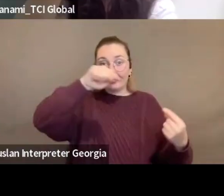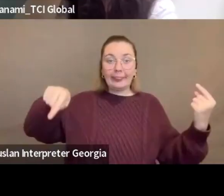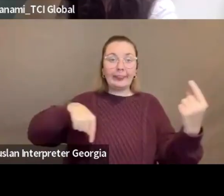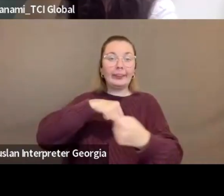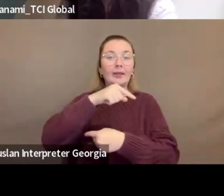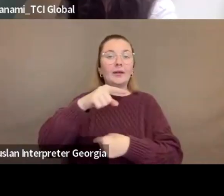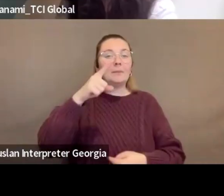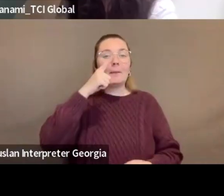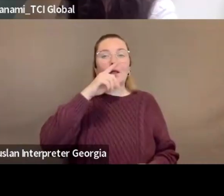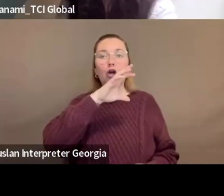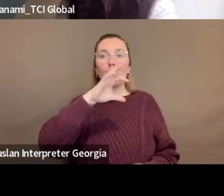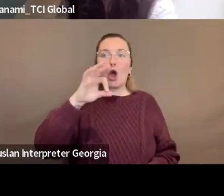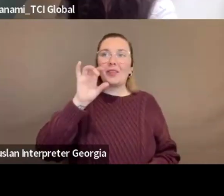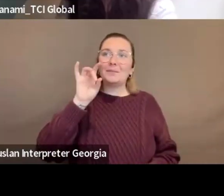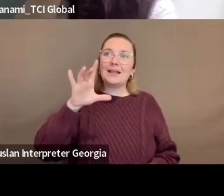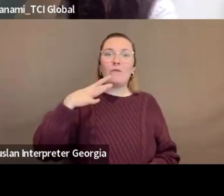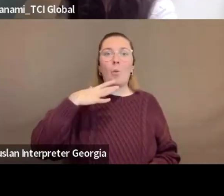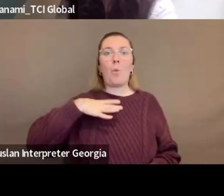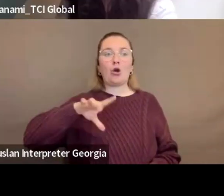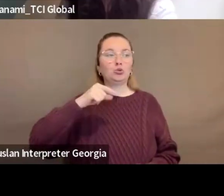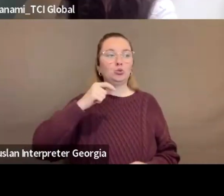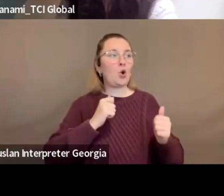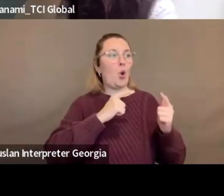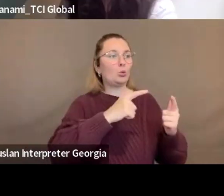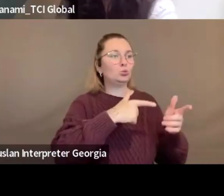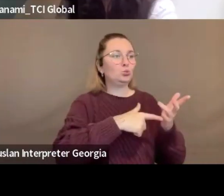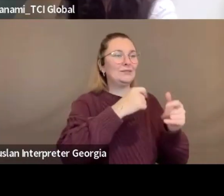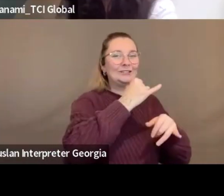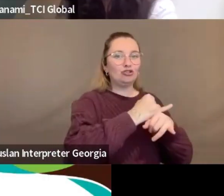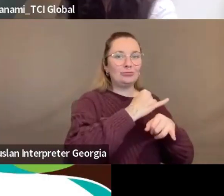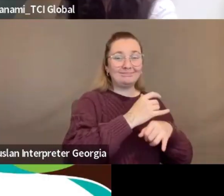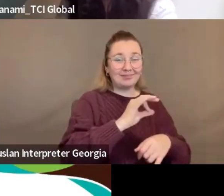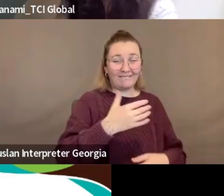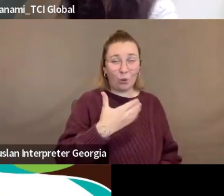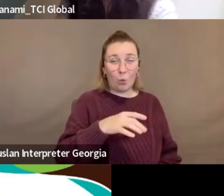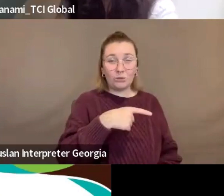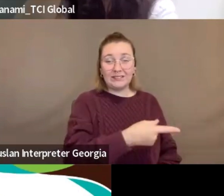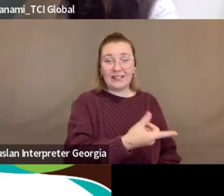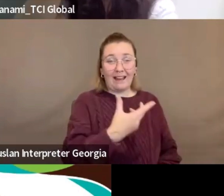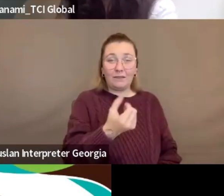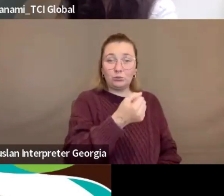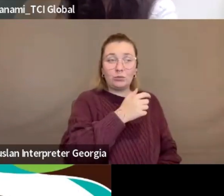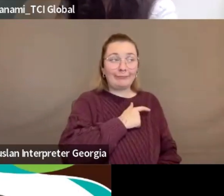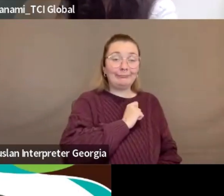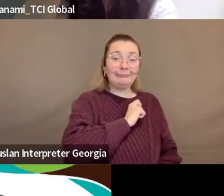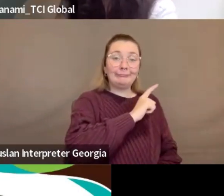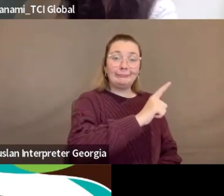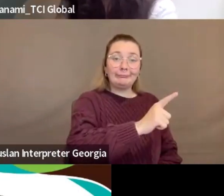choosing institutions. They are being forced into them because they're still there and they see them